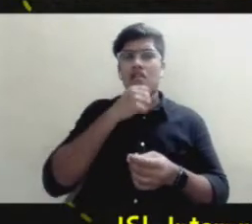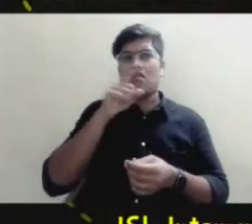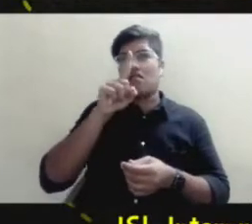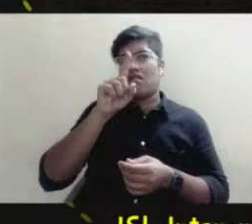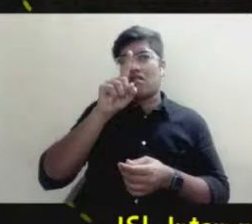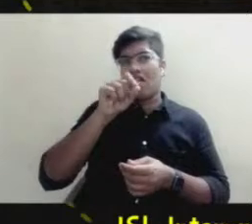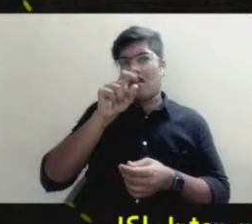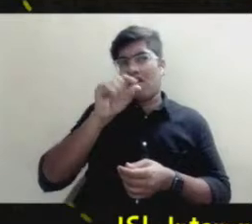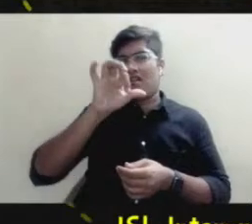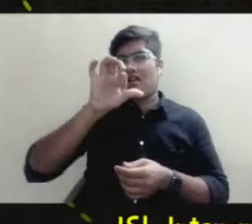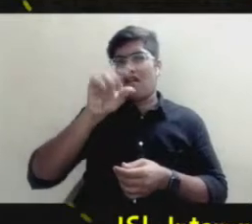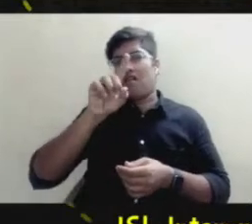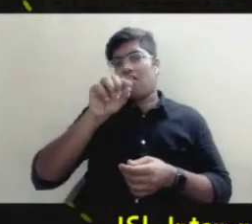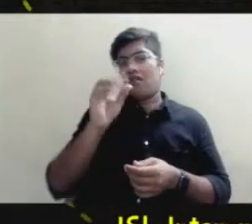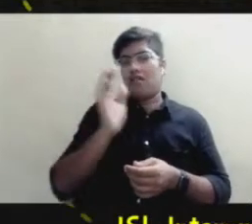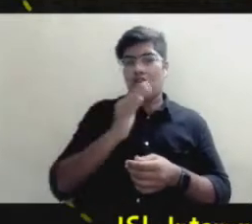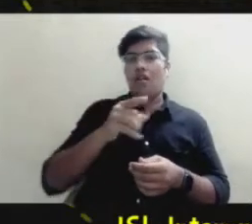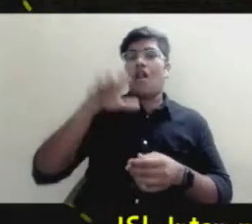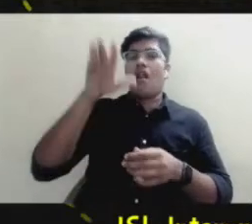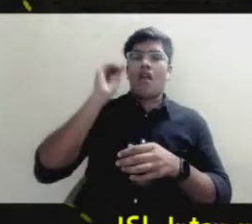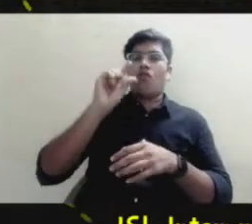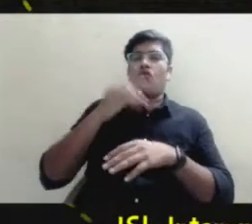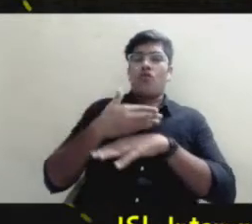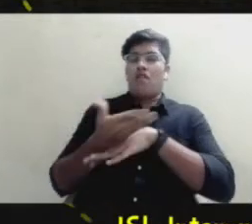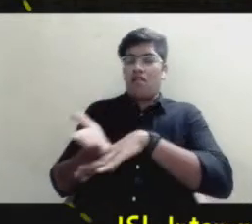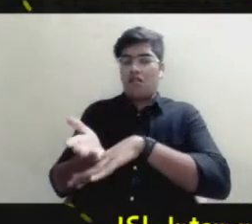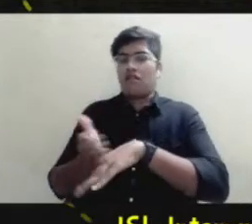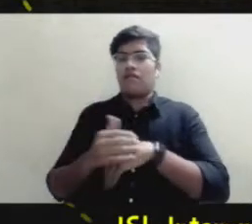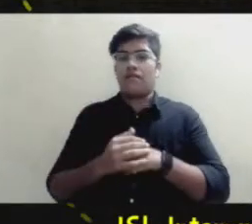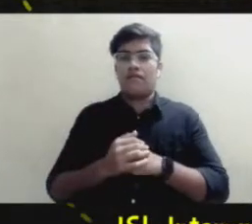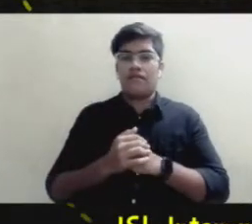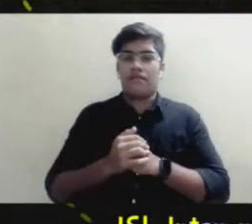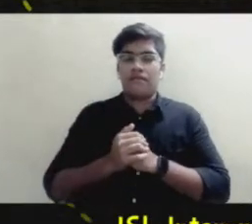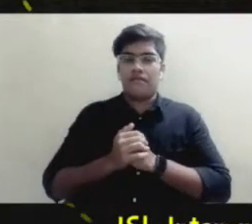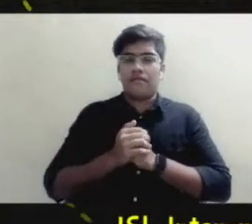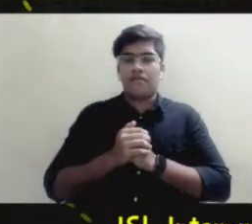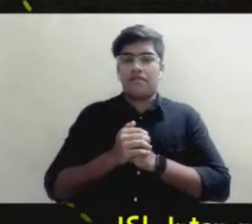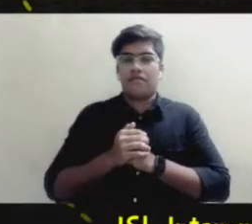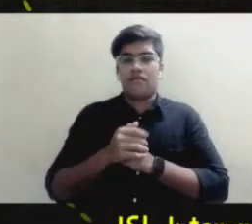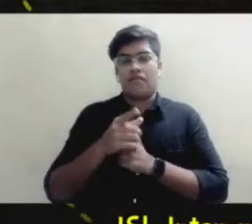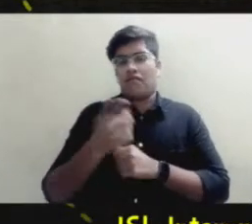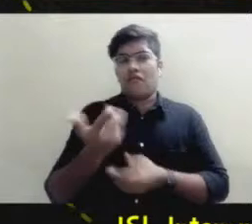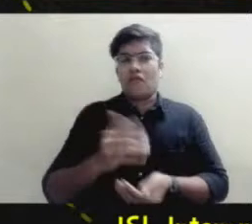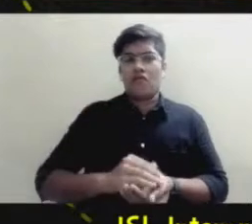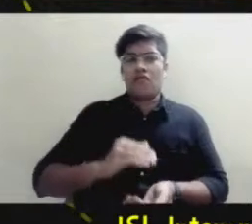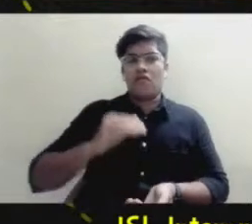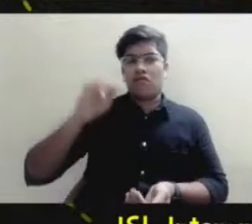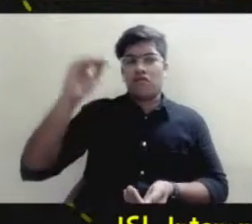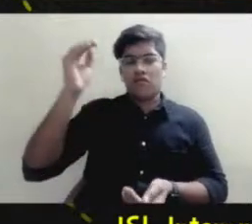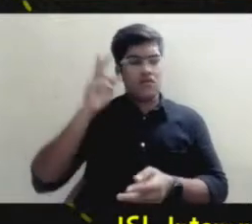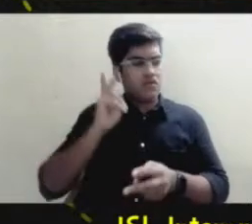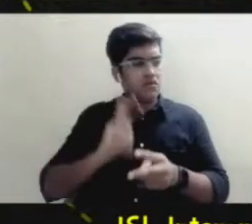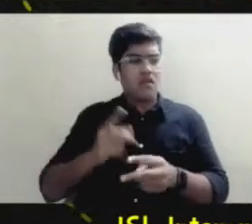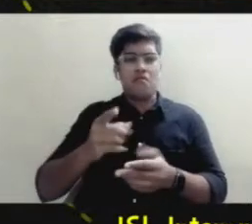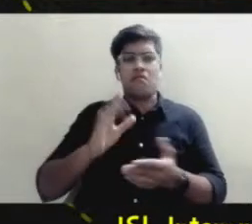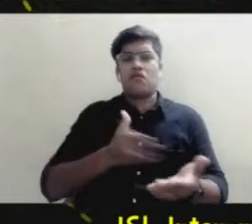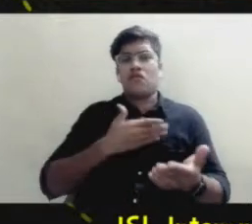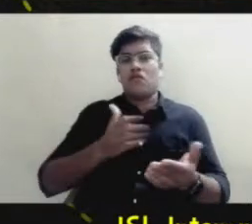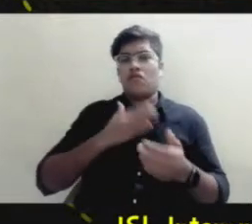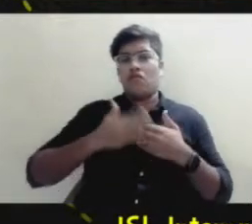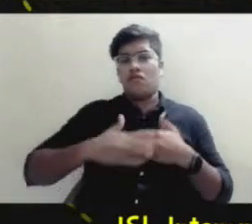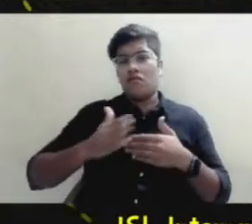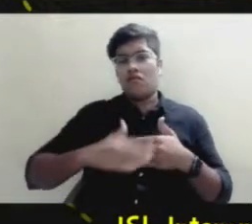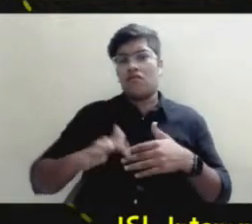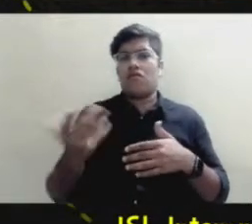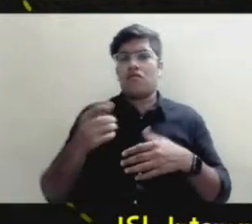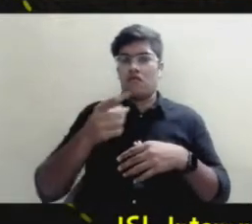that. I learned it a little later. But we grew up singing these songs and nobody told us that, hey, what the hell are you